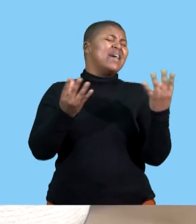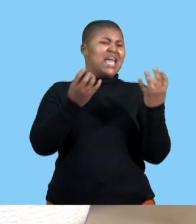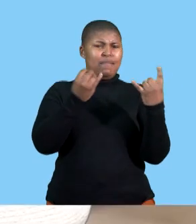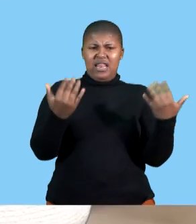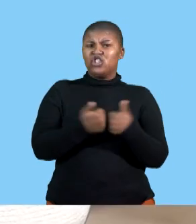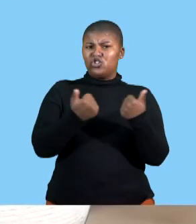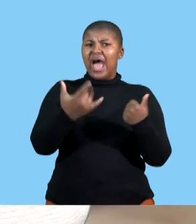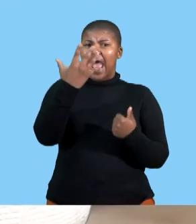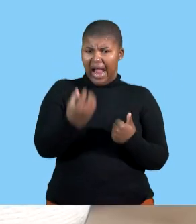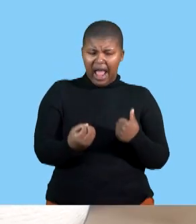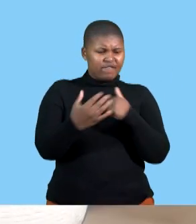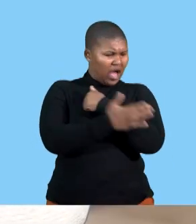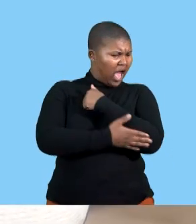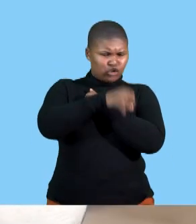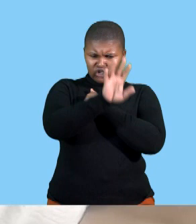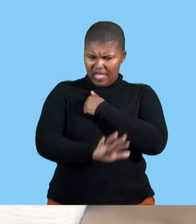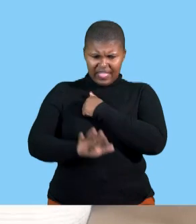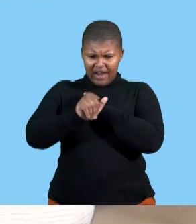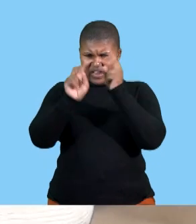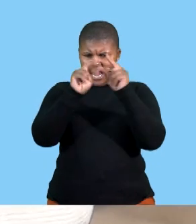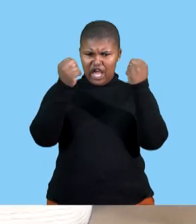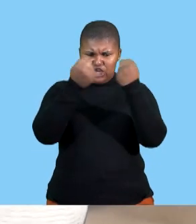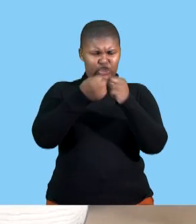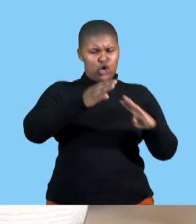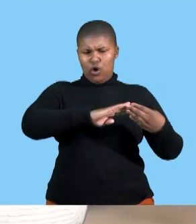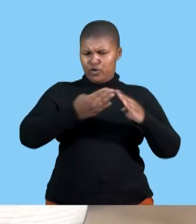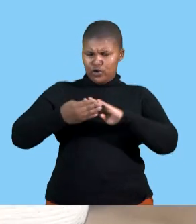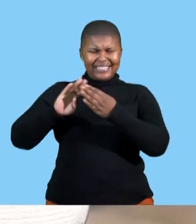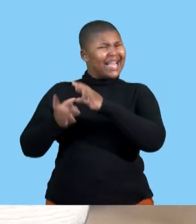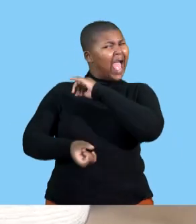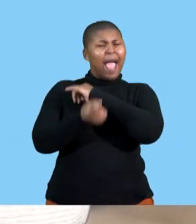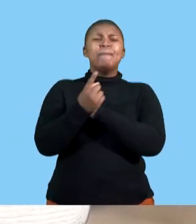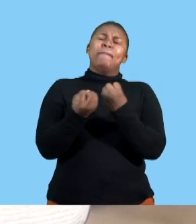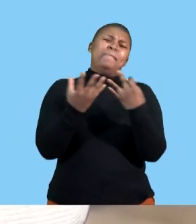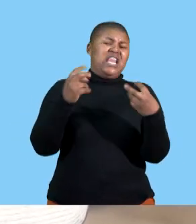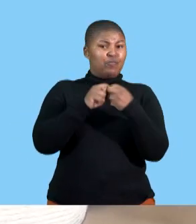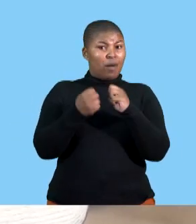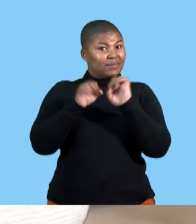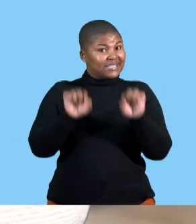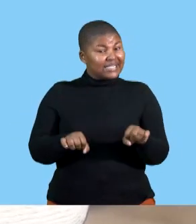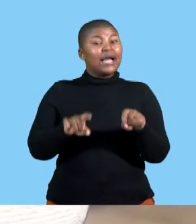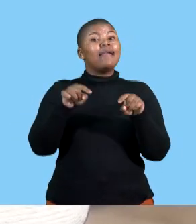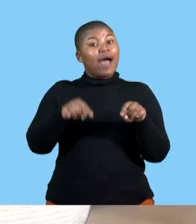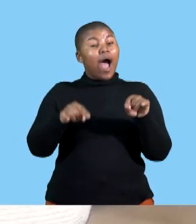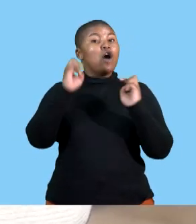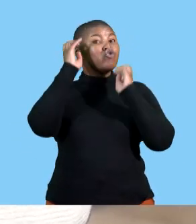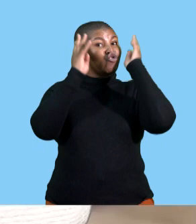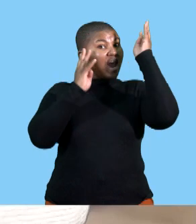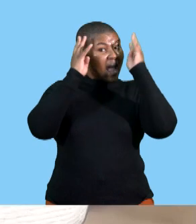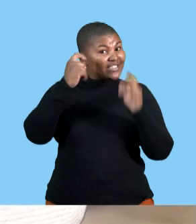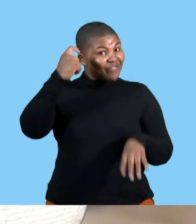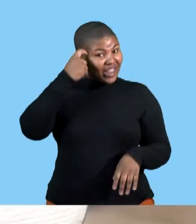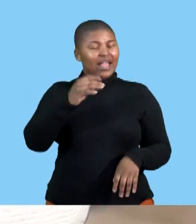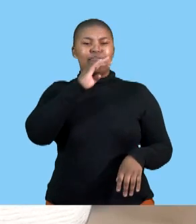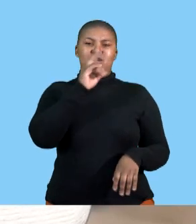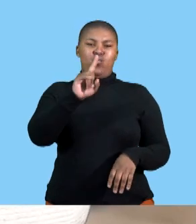that are facing us as a country, as a nation, as a community. So now with creative thinking, it focuses on exploring